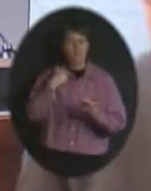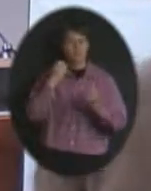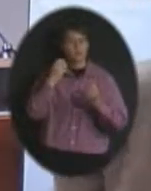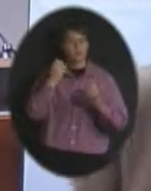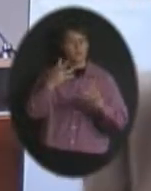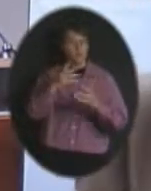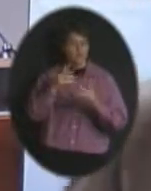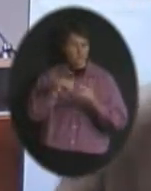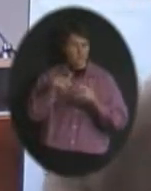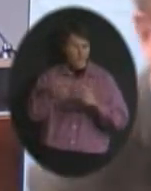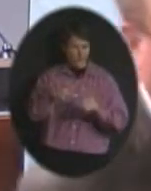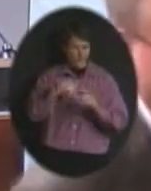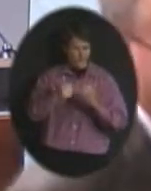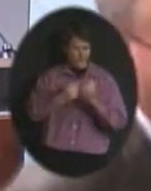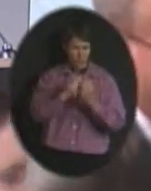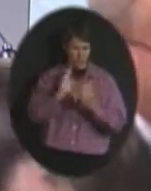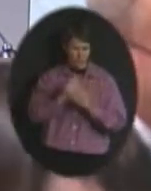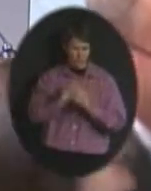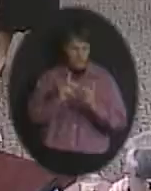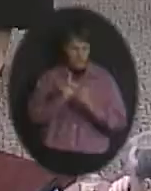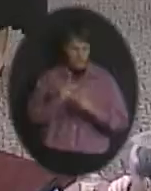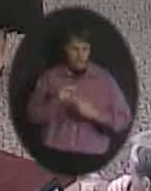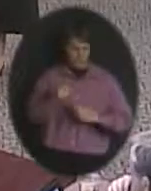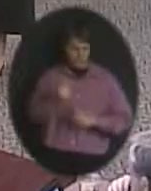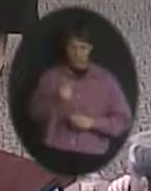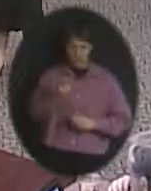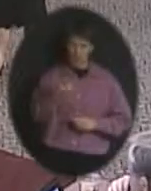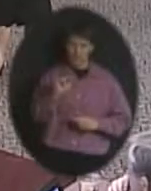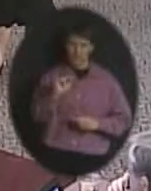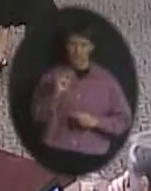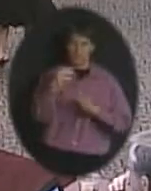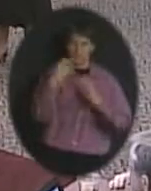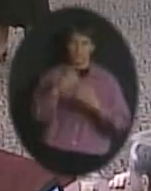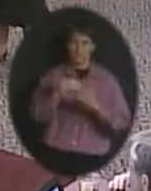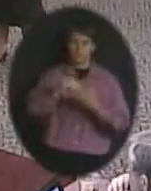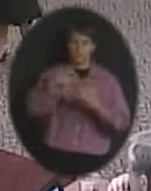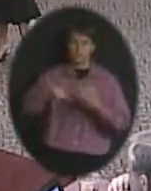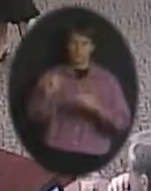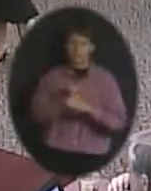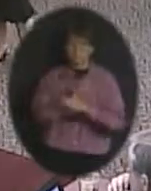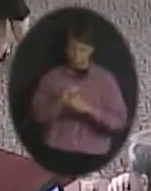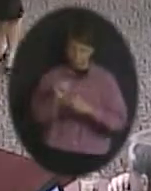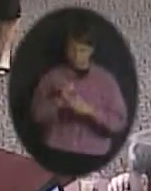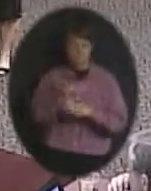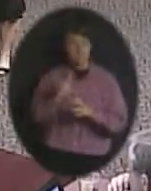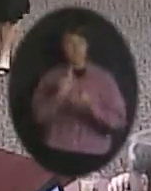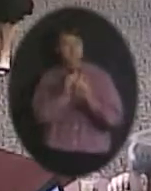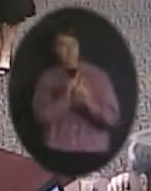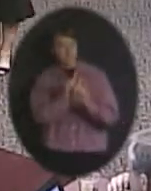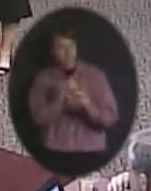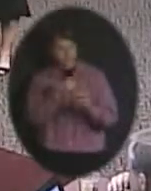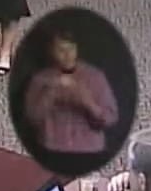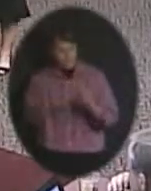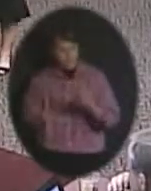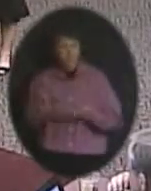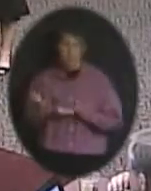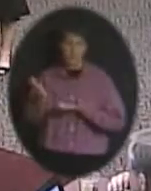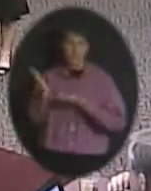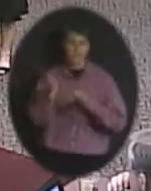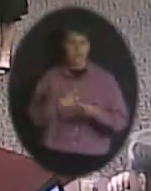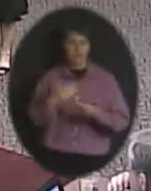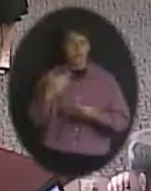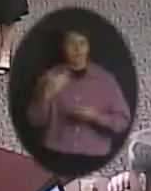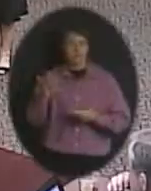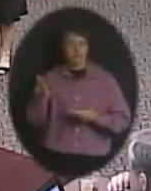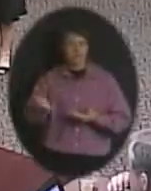our district. Garmin has provided student internship opportunities, mentored students, provided guest